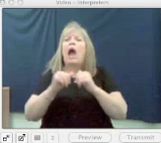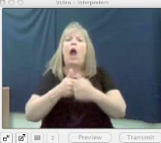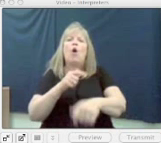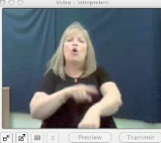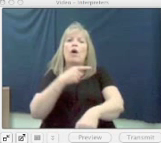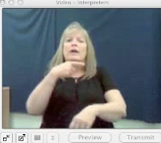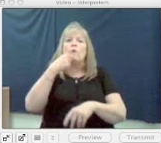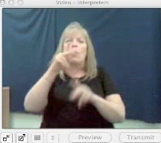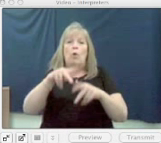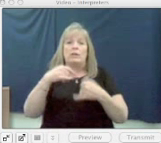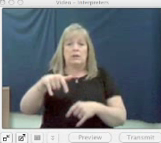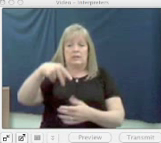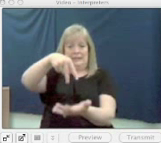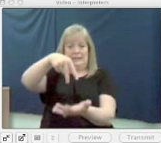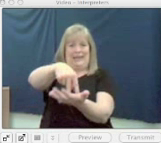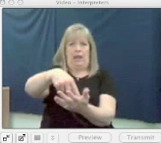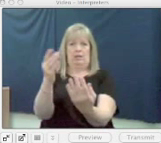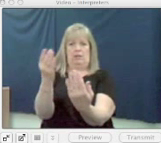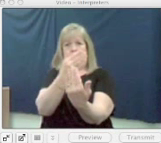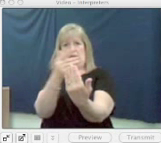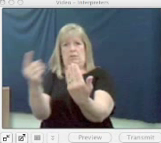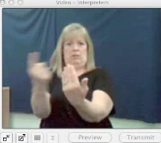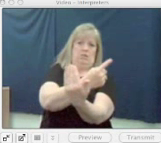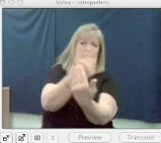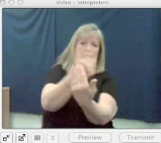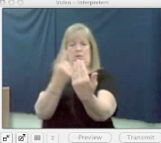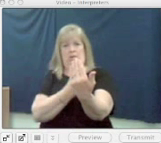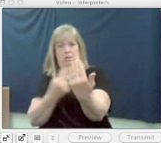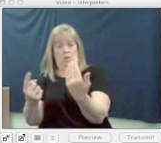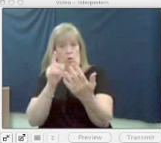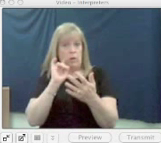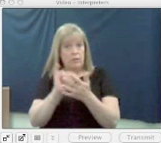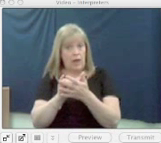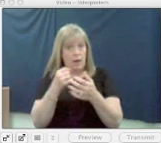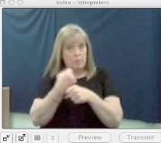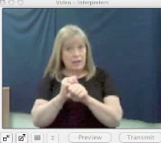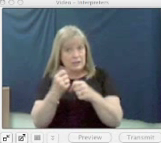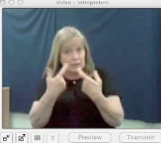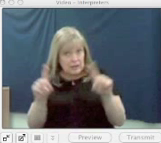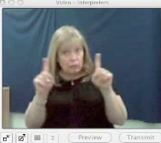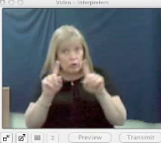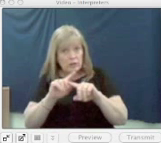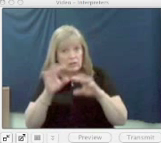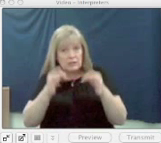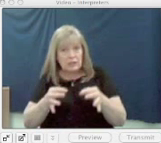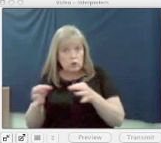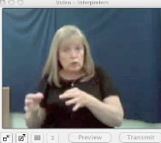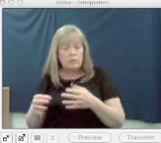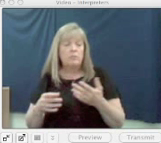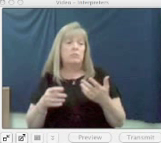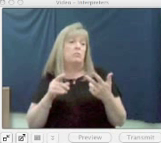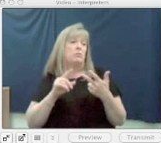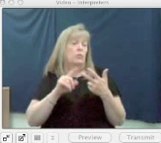there? Would that make a different decision? Is the deaf person a person who's likely to intervene?